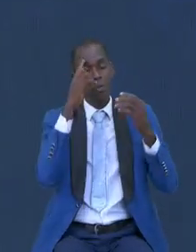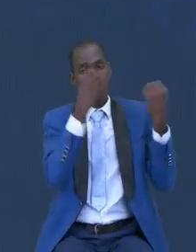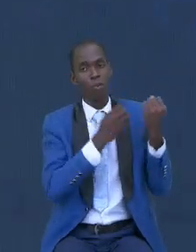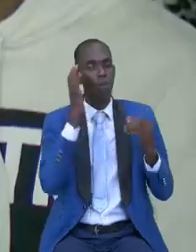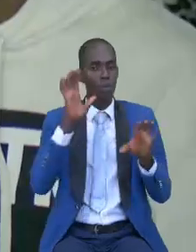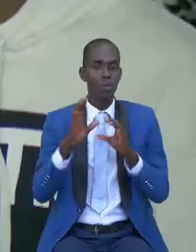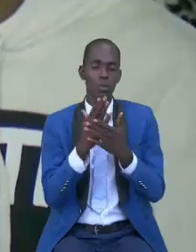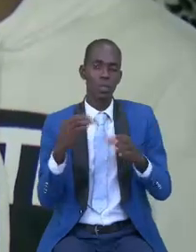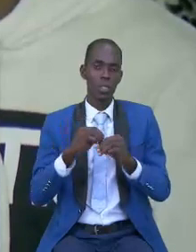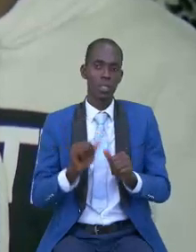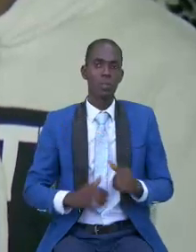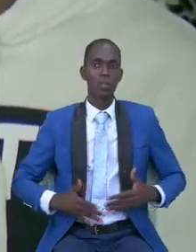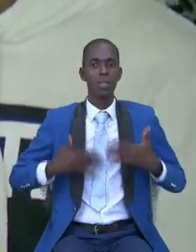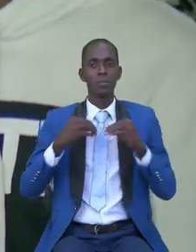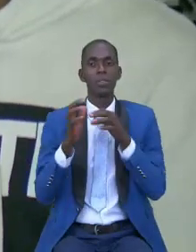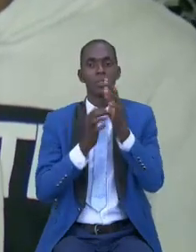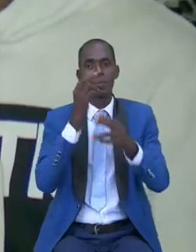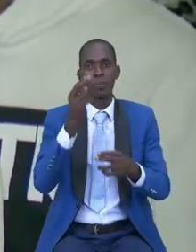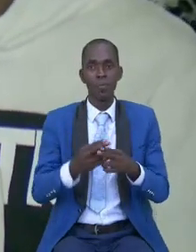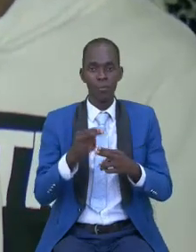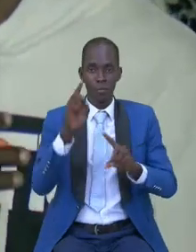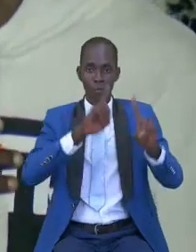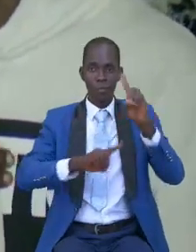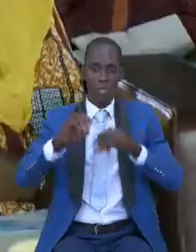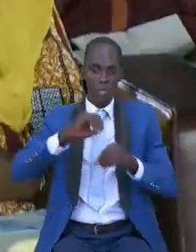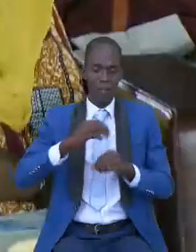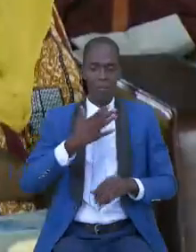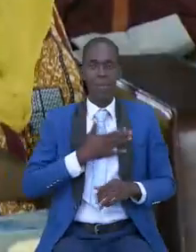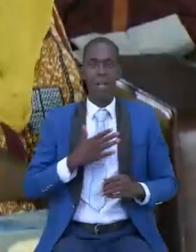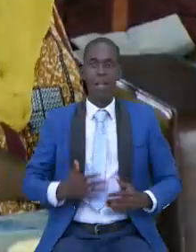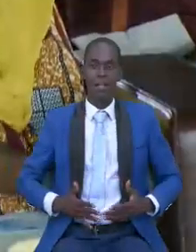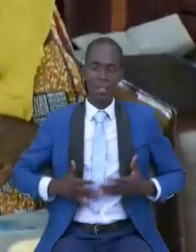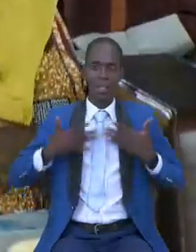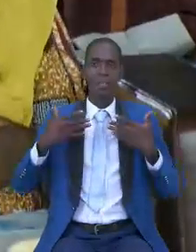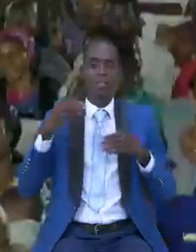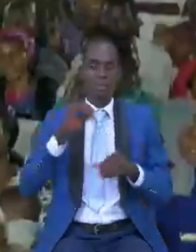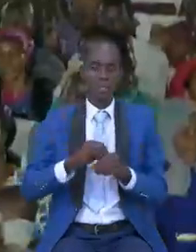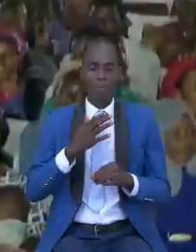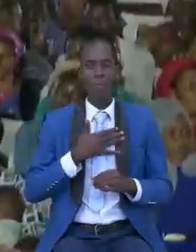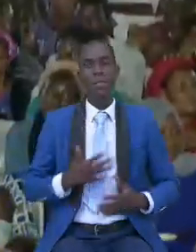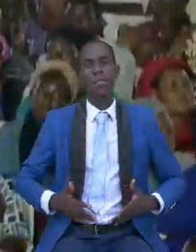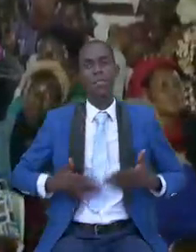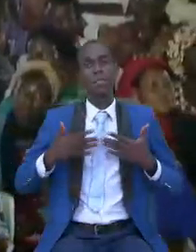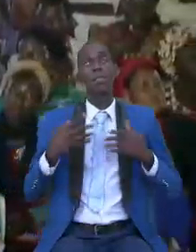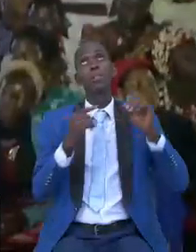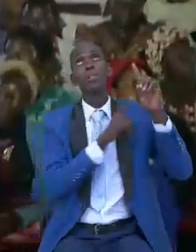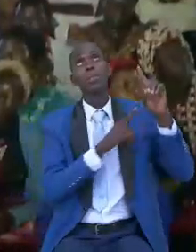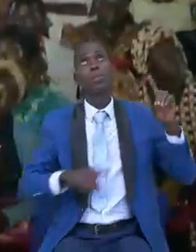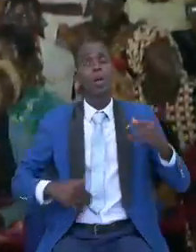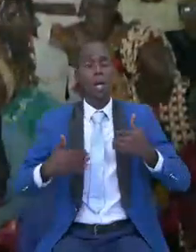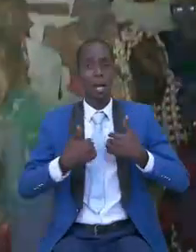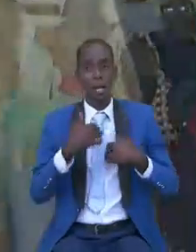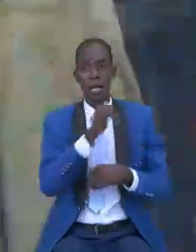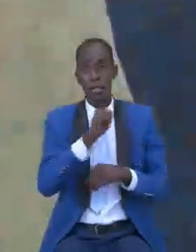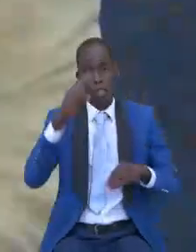in every life. In my life. In my life. The Lord has a covenant with